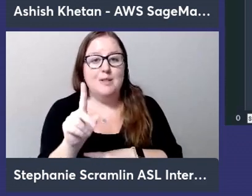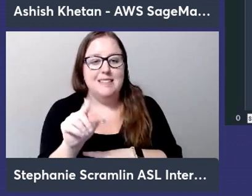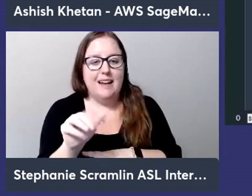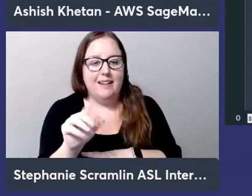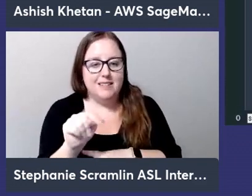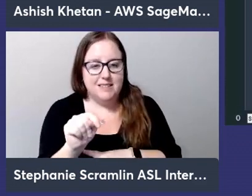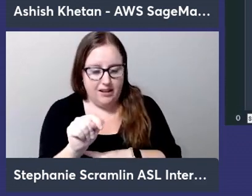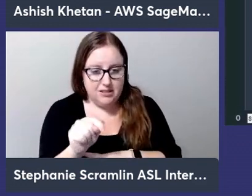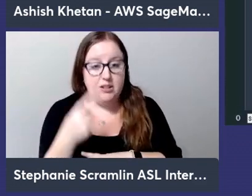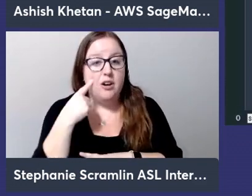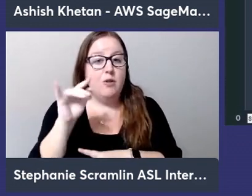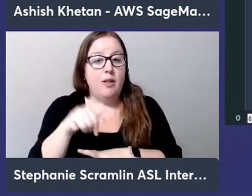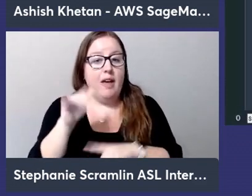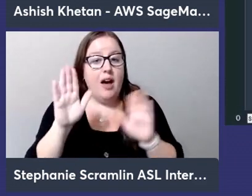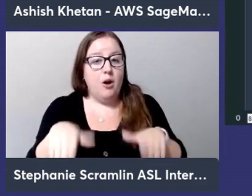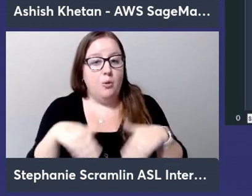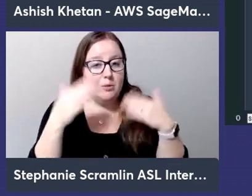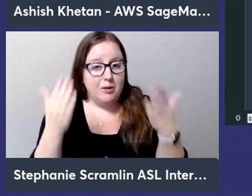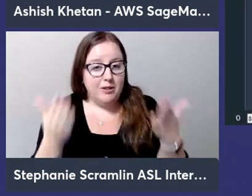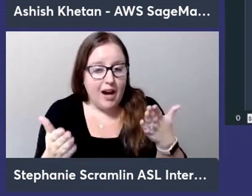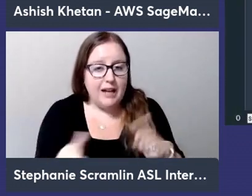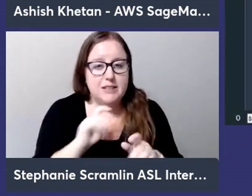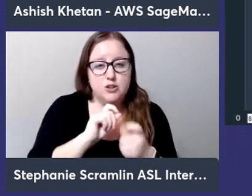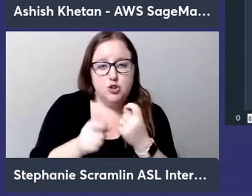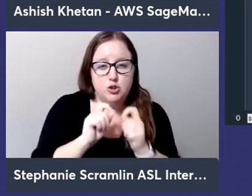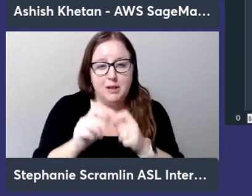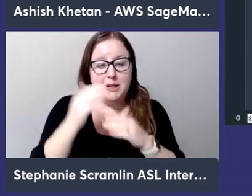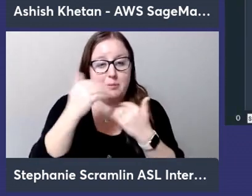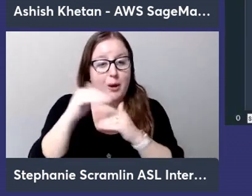for that, we provide a bunch of tuning parameters,